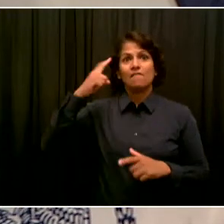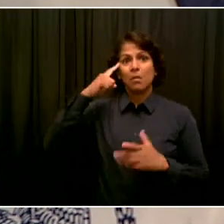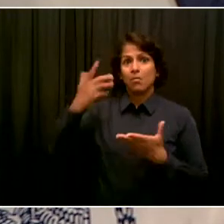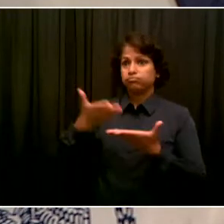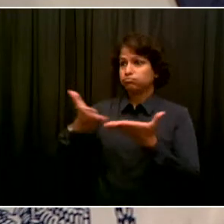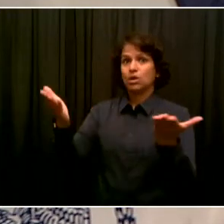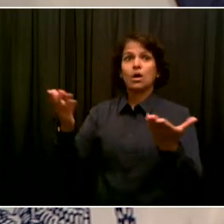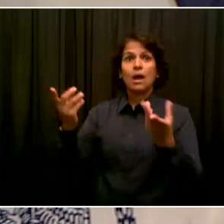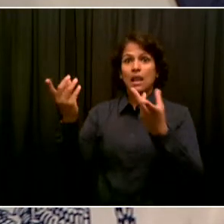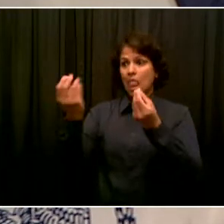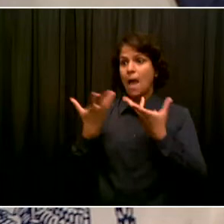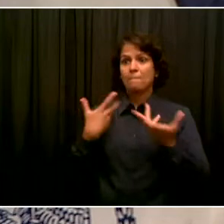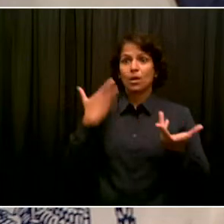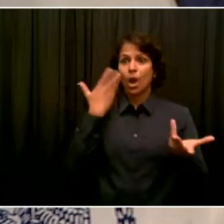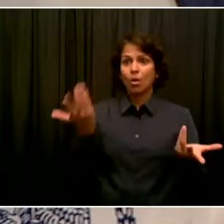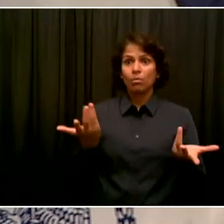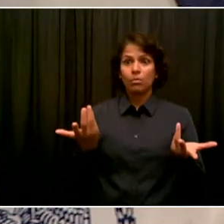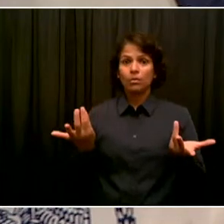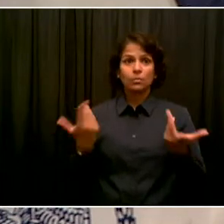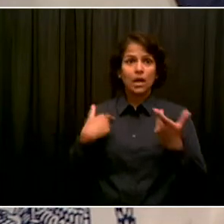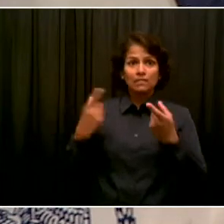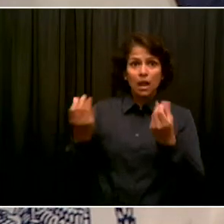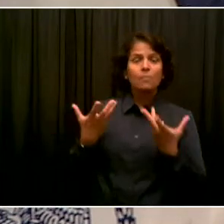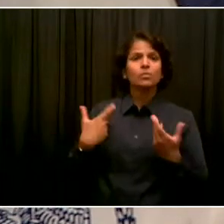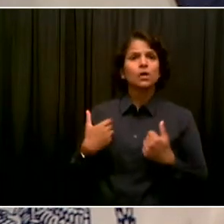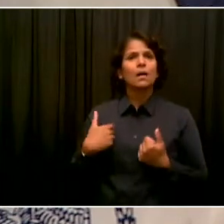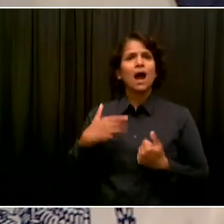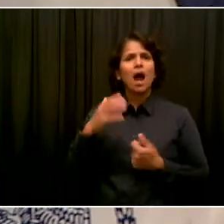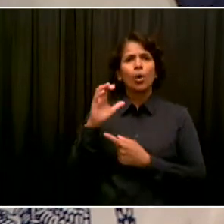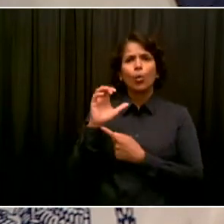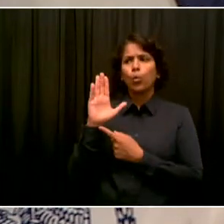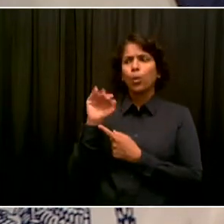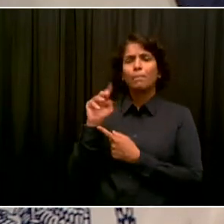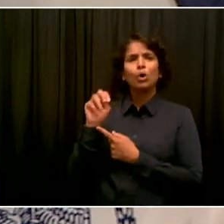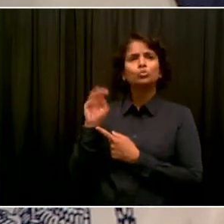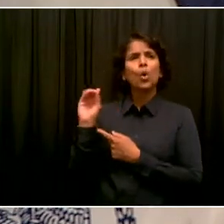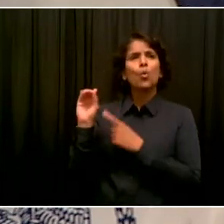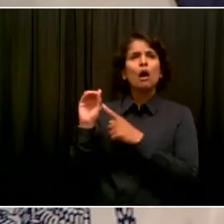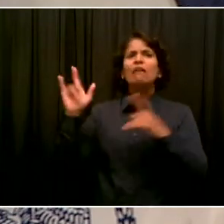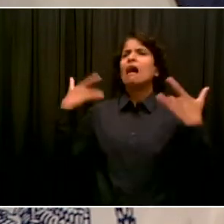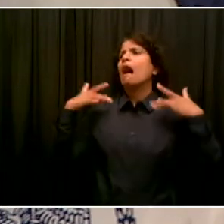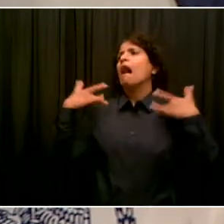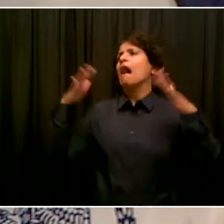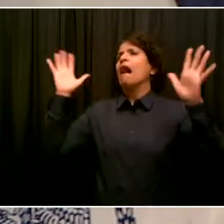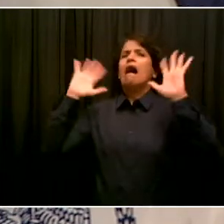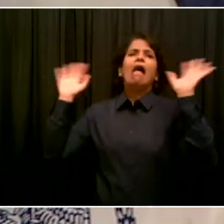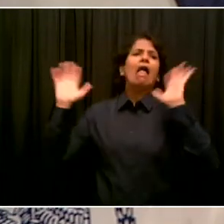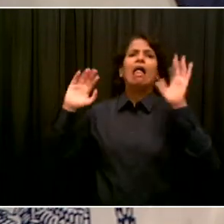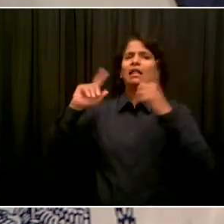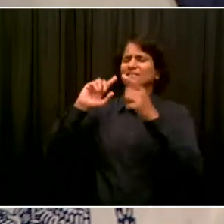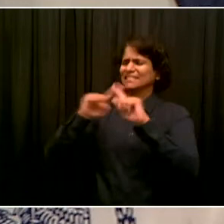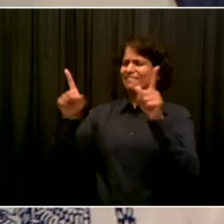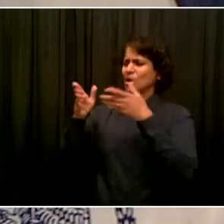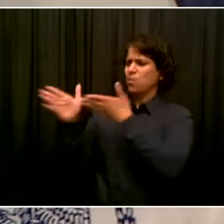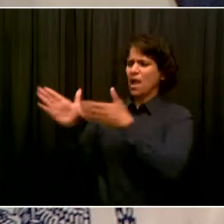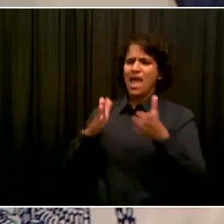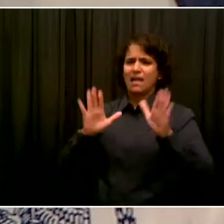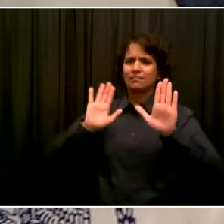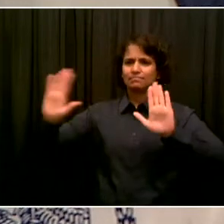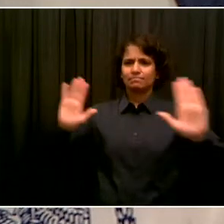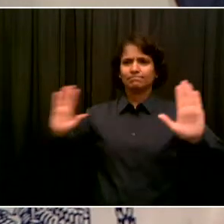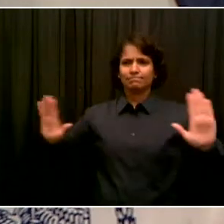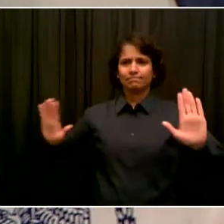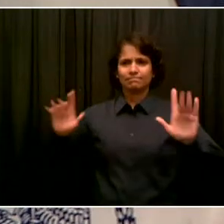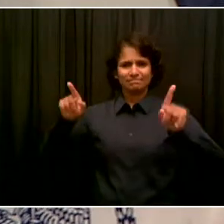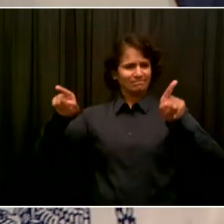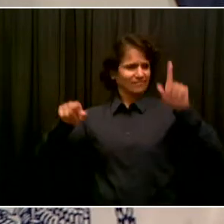last time when it was kind of dropped in your jurisdiction. Steve, thank you. Really important question. I thank the governor